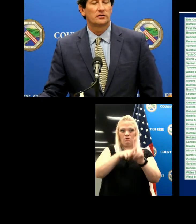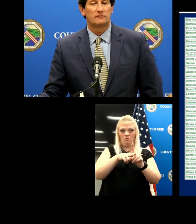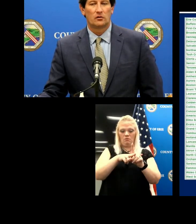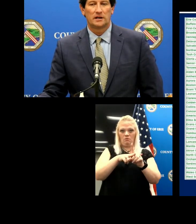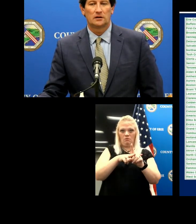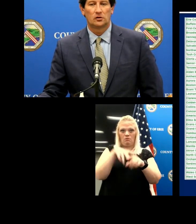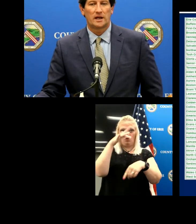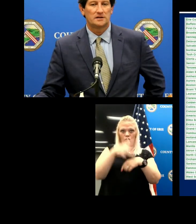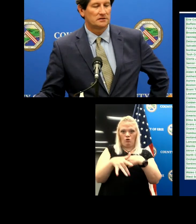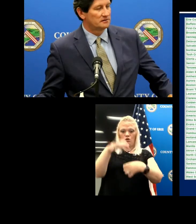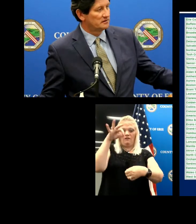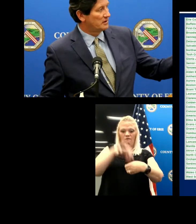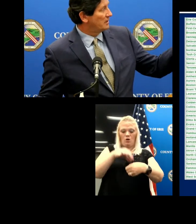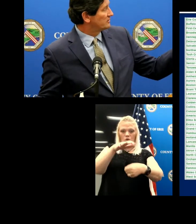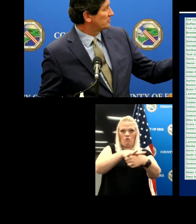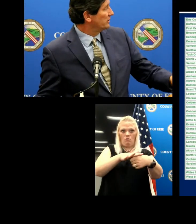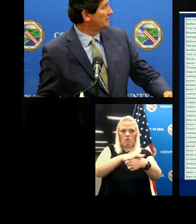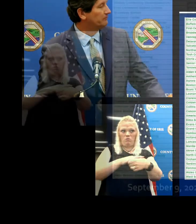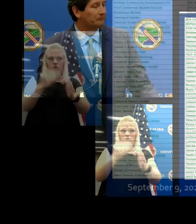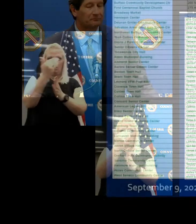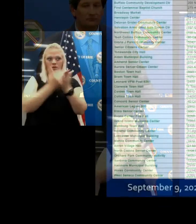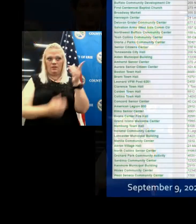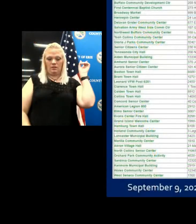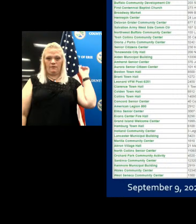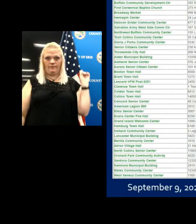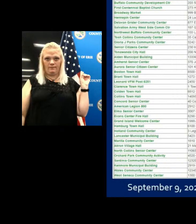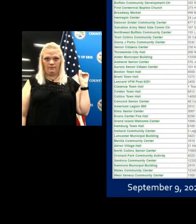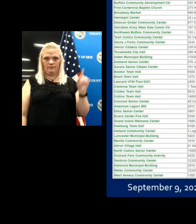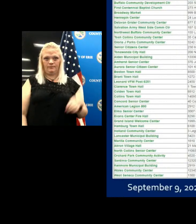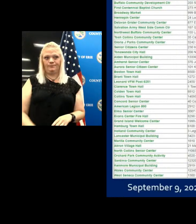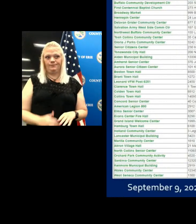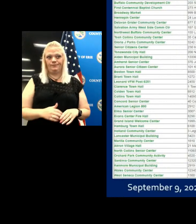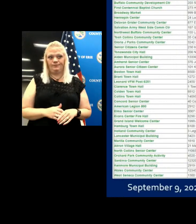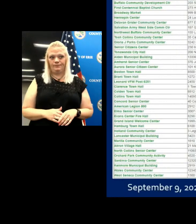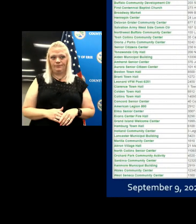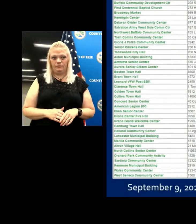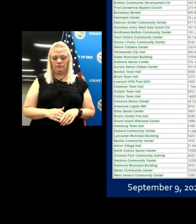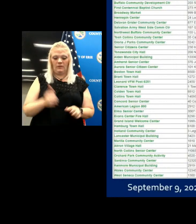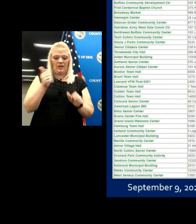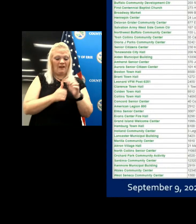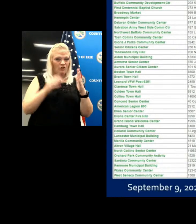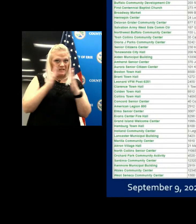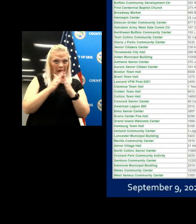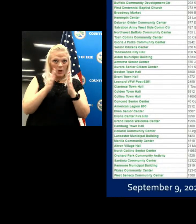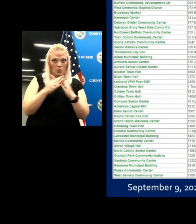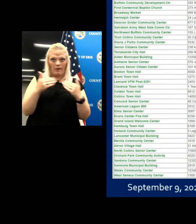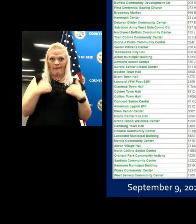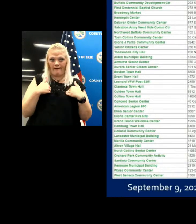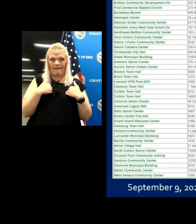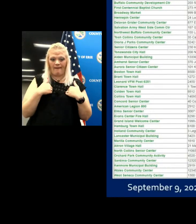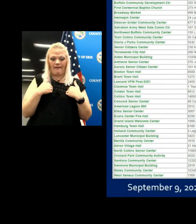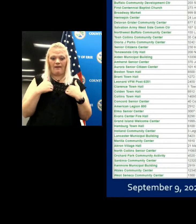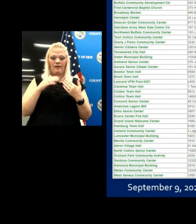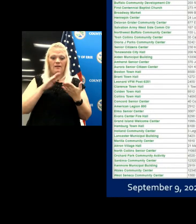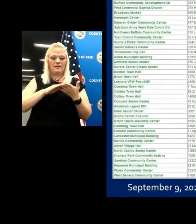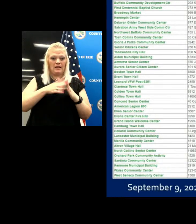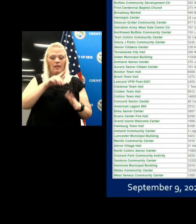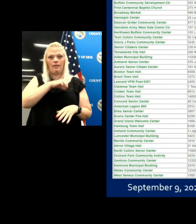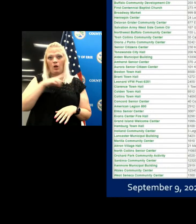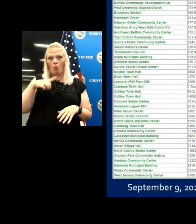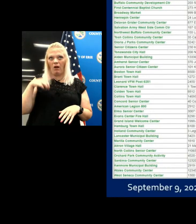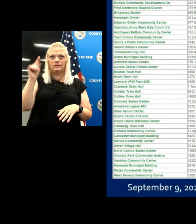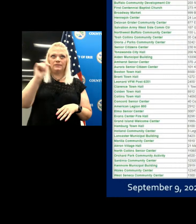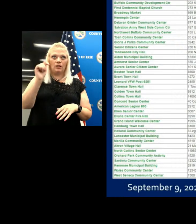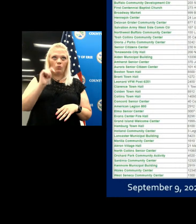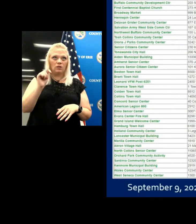designated early voting locations. They're on the screen. Every town has one. The cities of Lackawanna and Tonawanda have